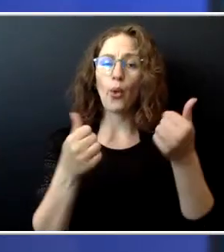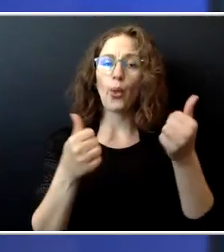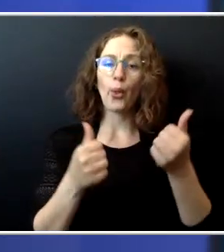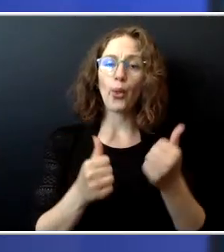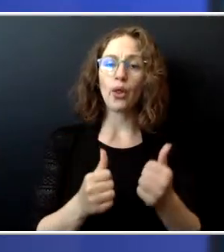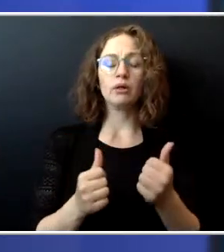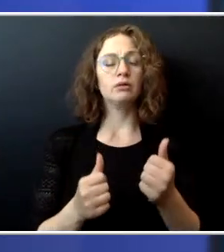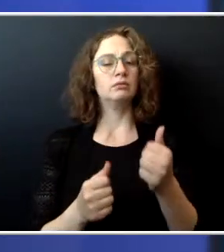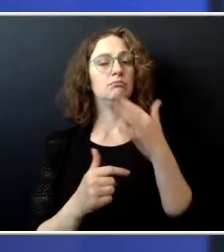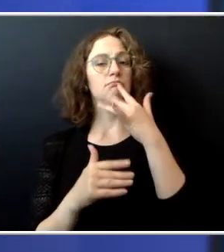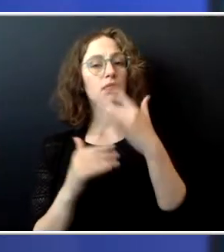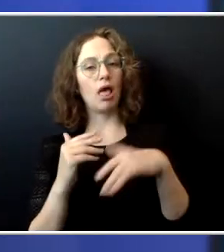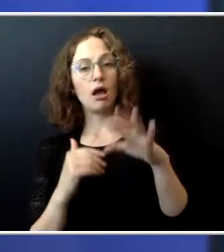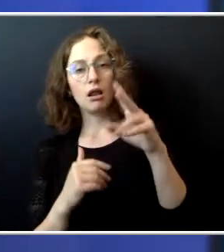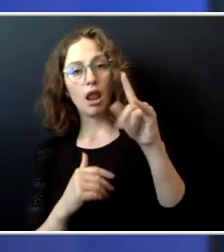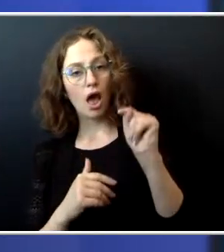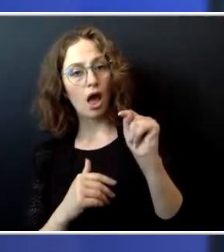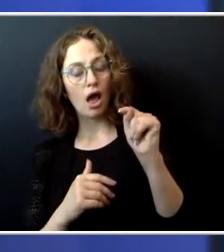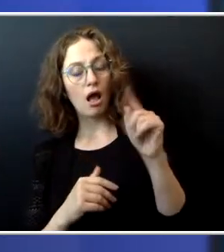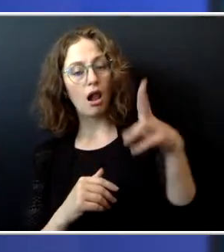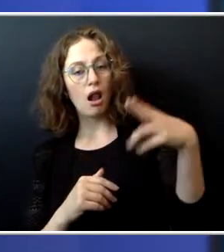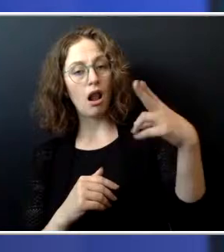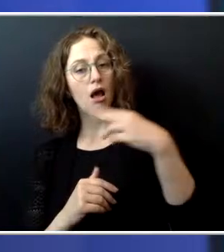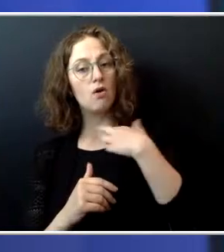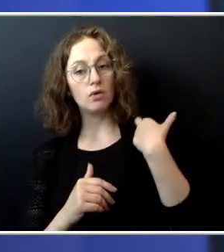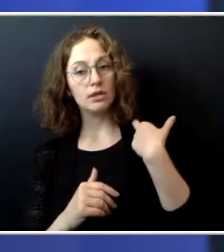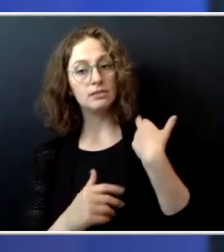it's massive, not treated,